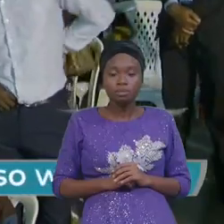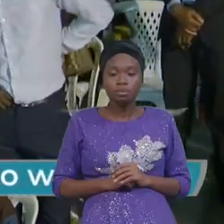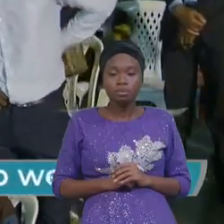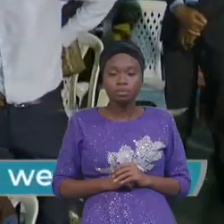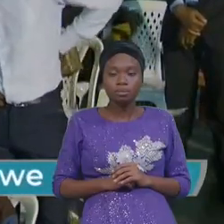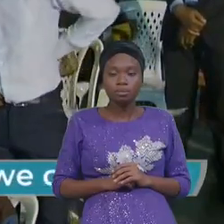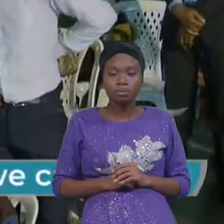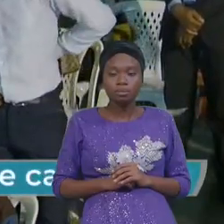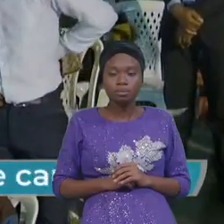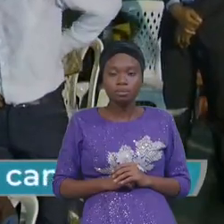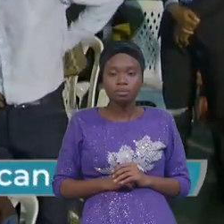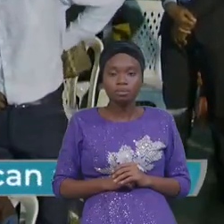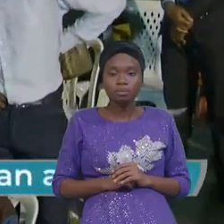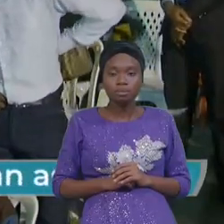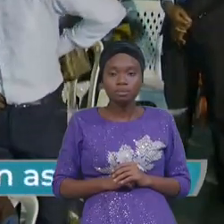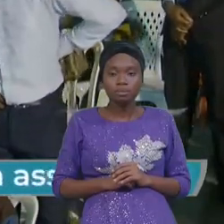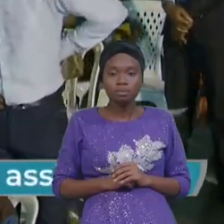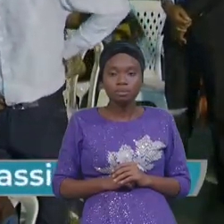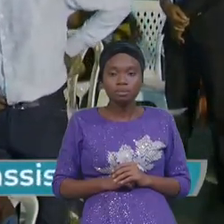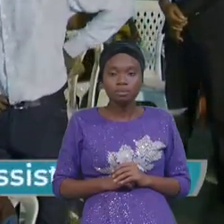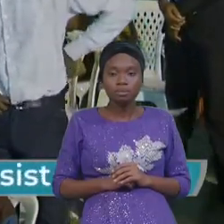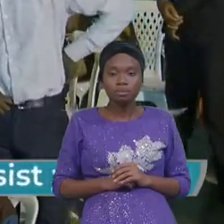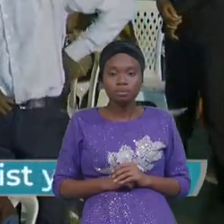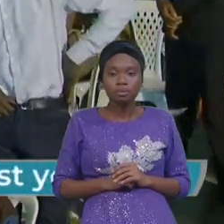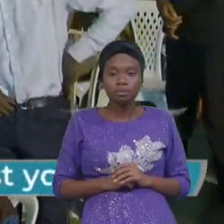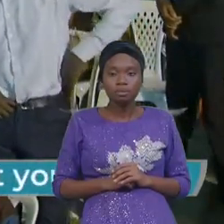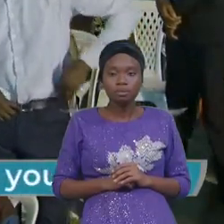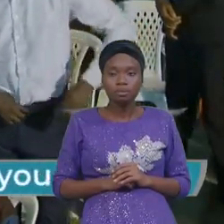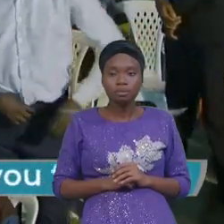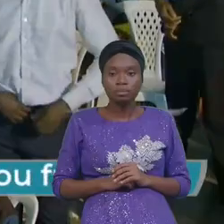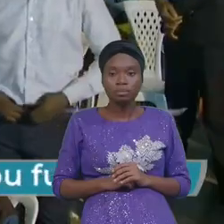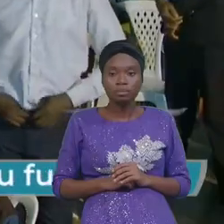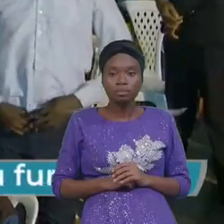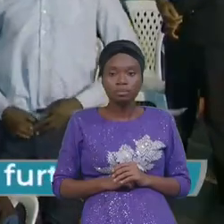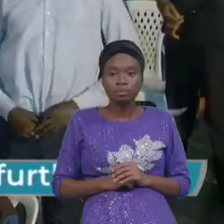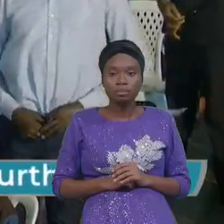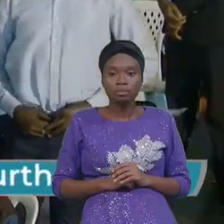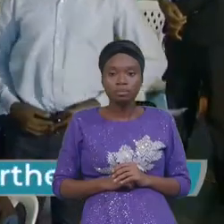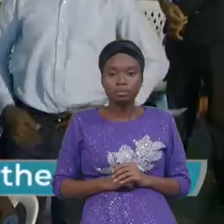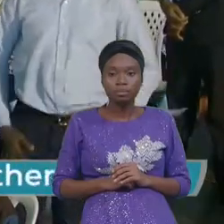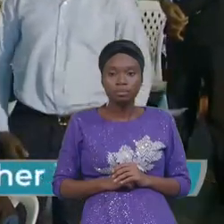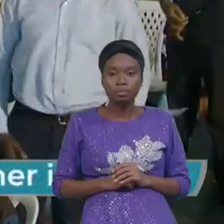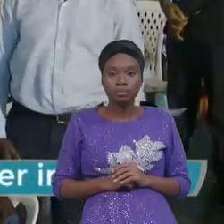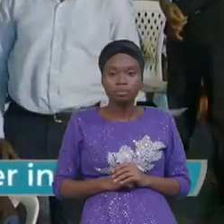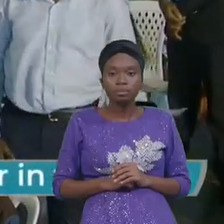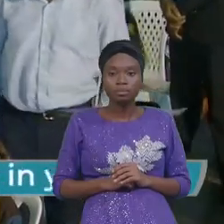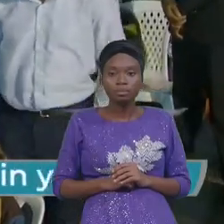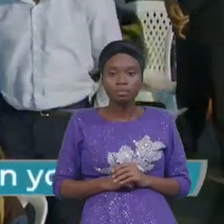Yes, those are the far back. If you are true, please wave your flag at me.